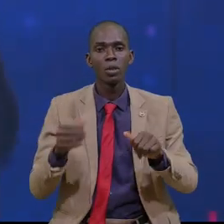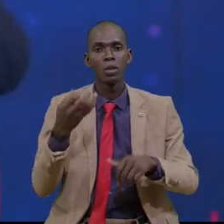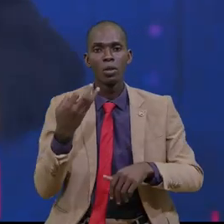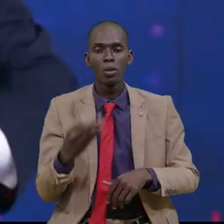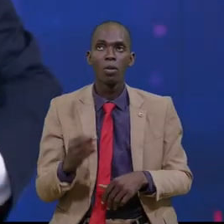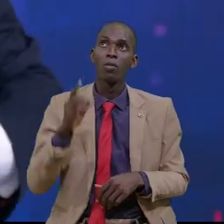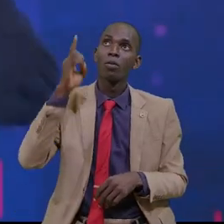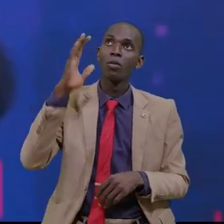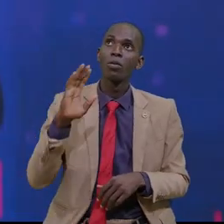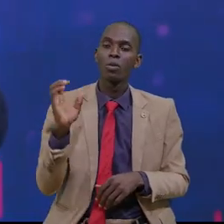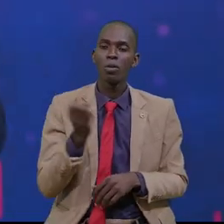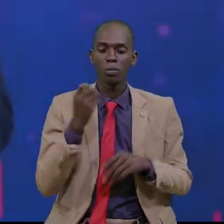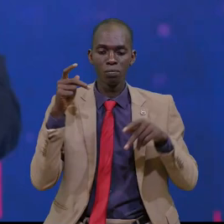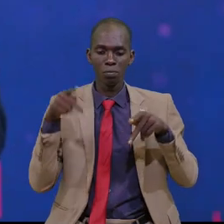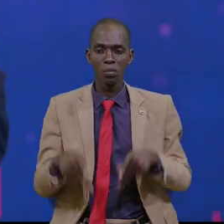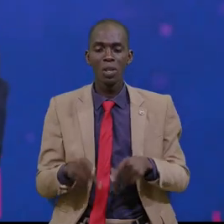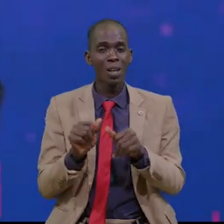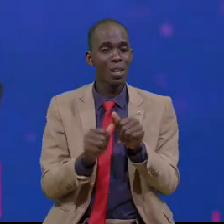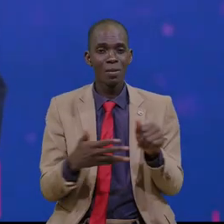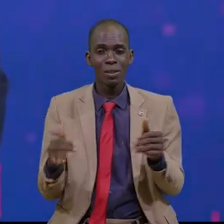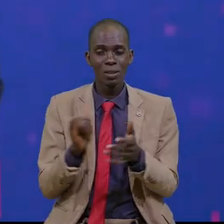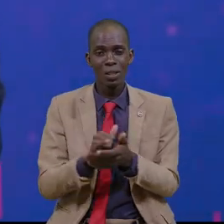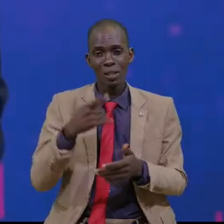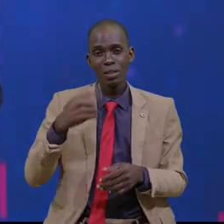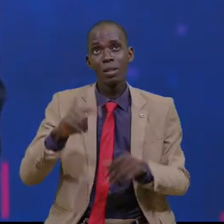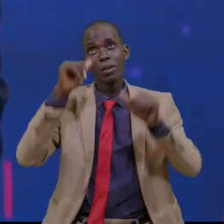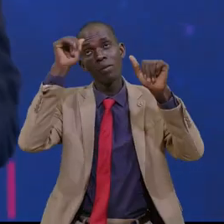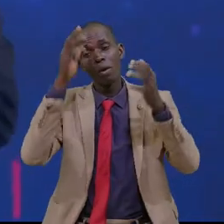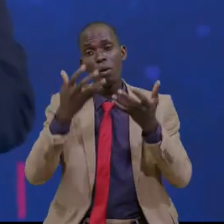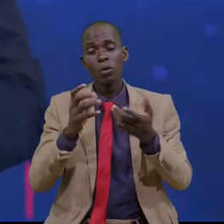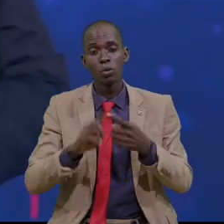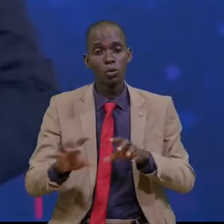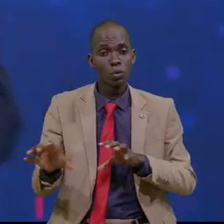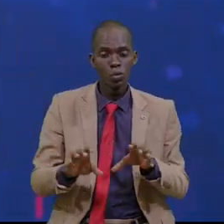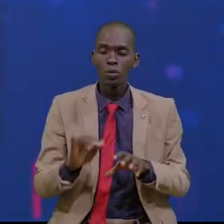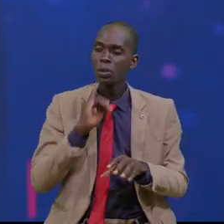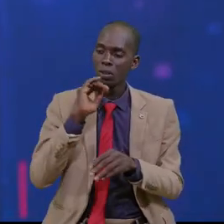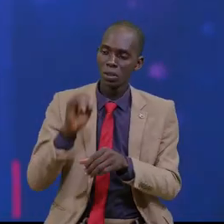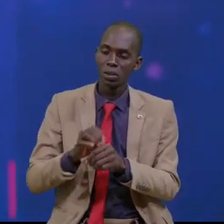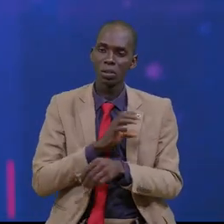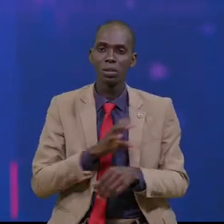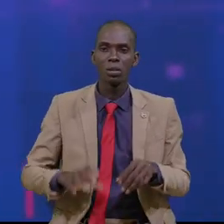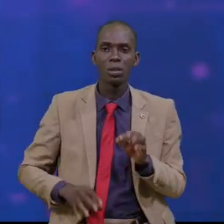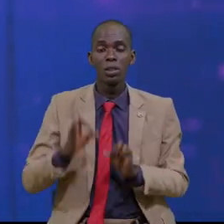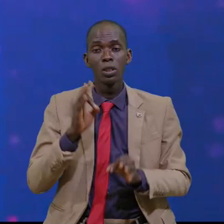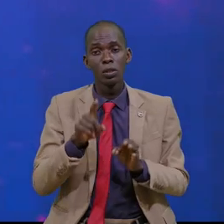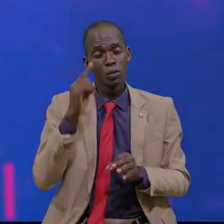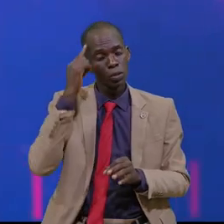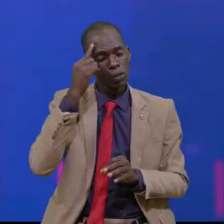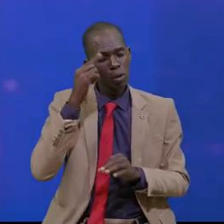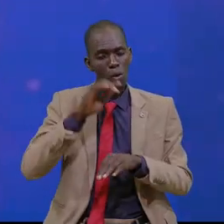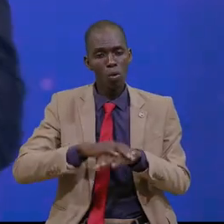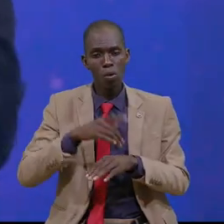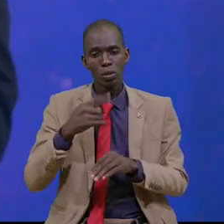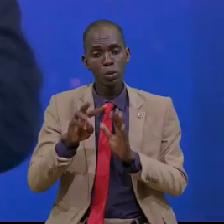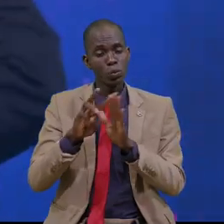person. Everything the Father wanted done, he did. If you're thinking of the will of God, Jesus is